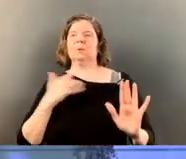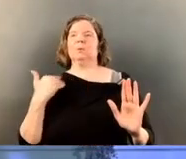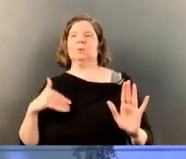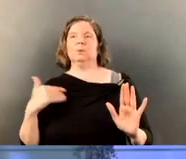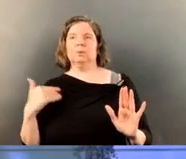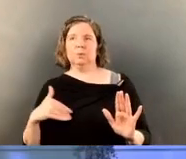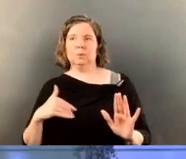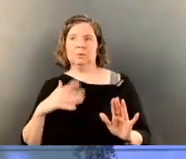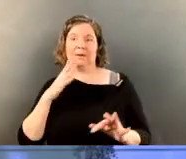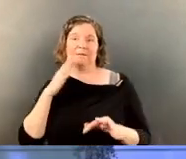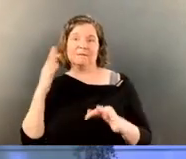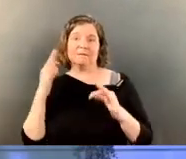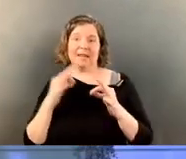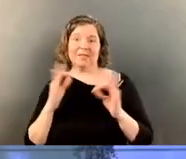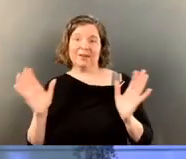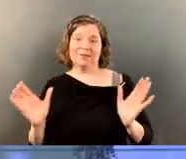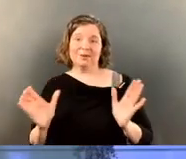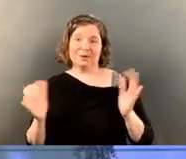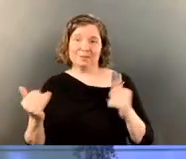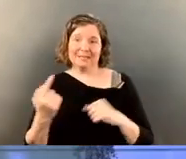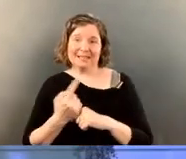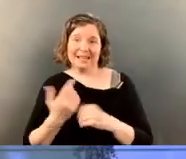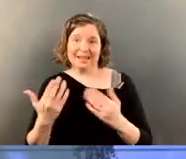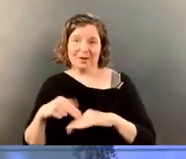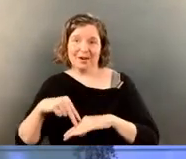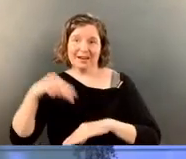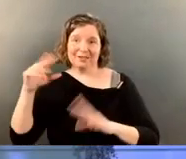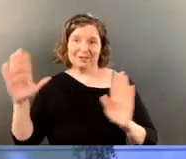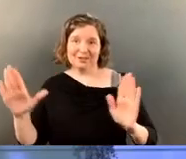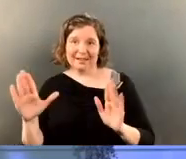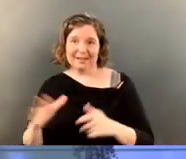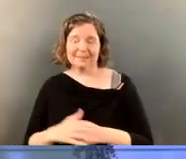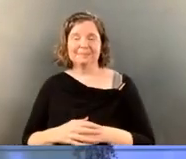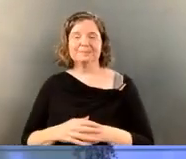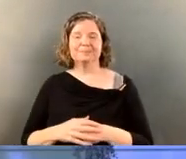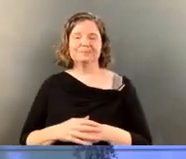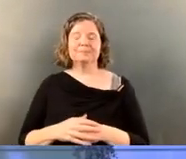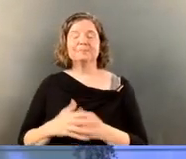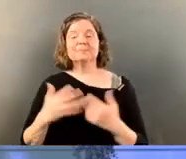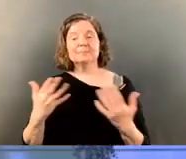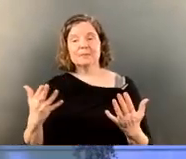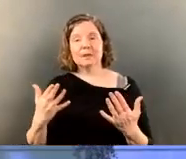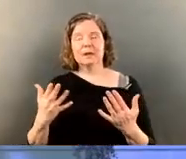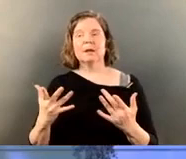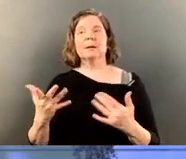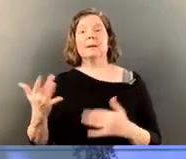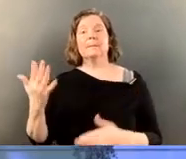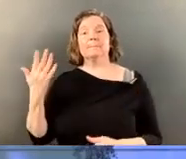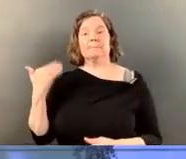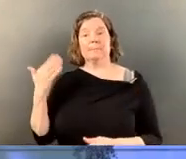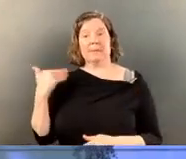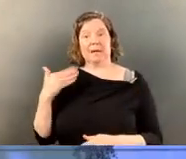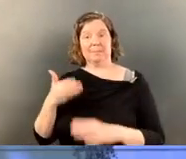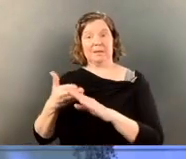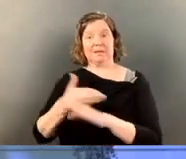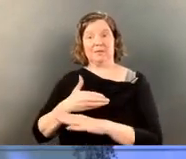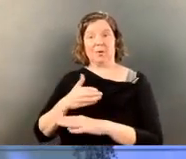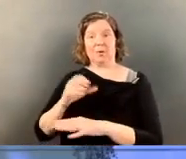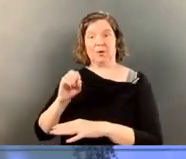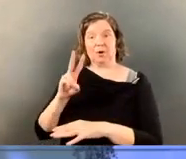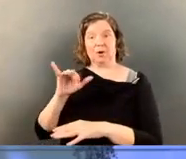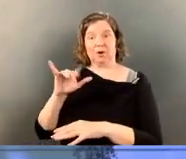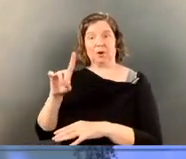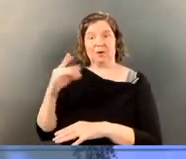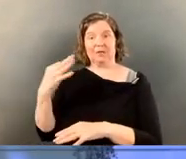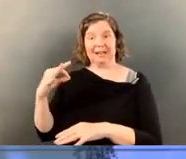faith and encouragement today here on Easter Sunday. back when COVID-19 was